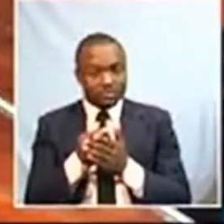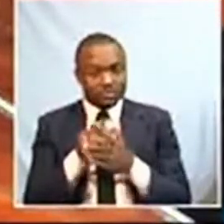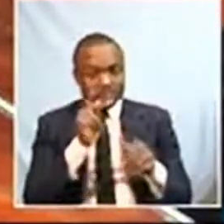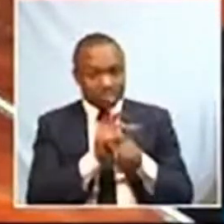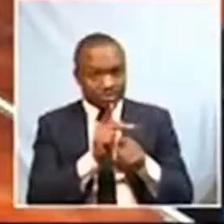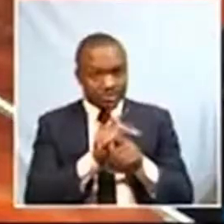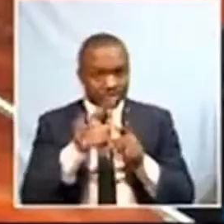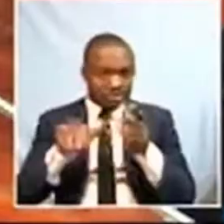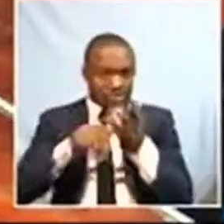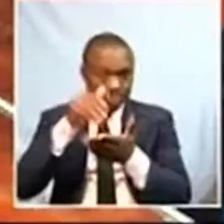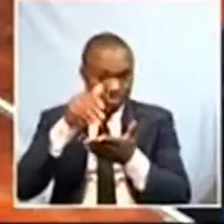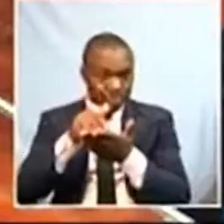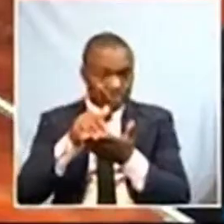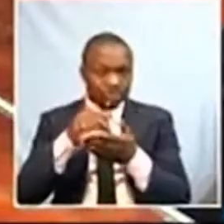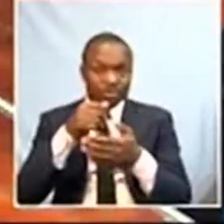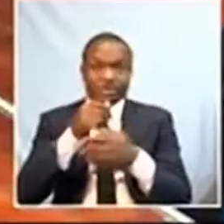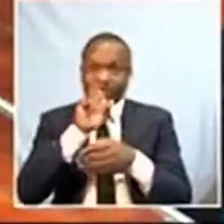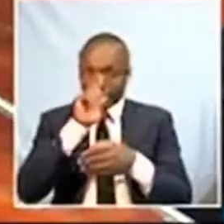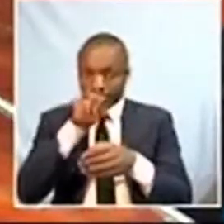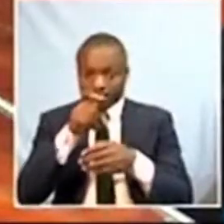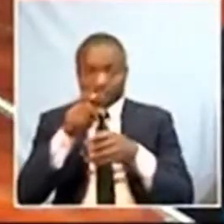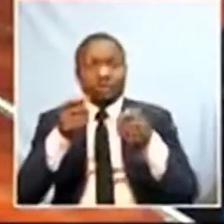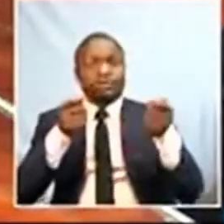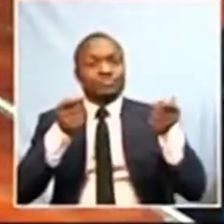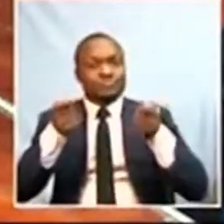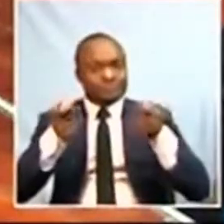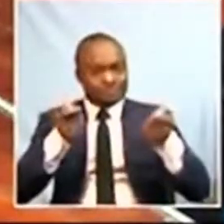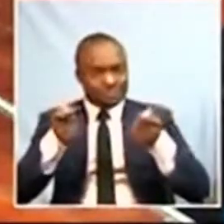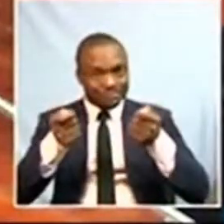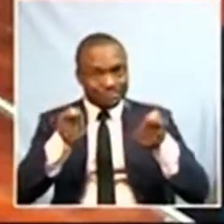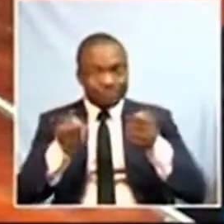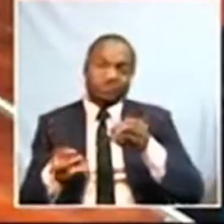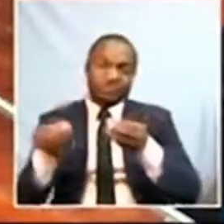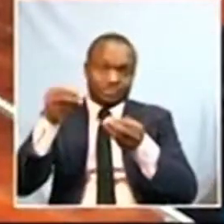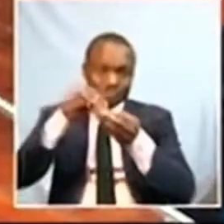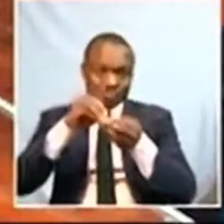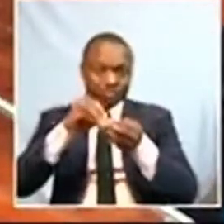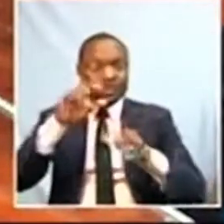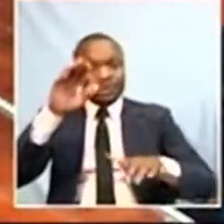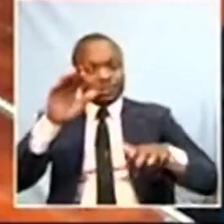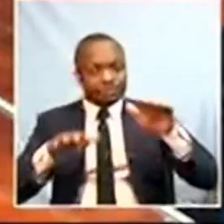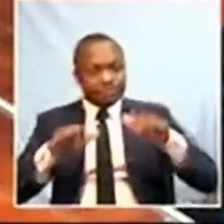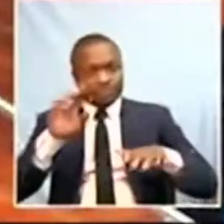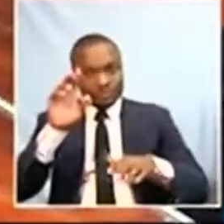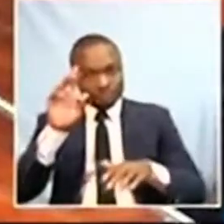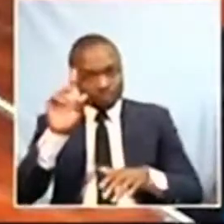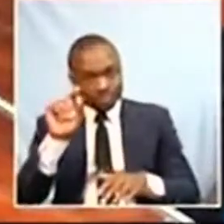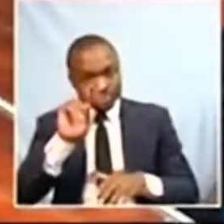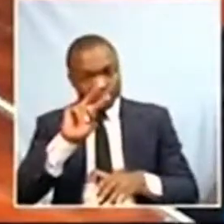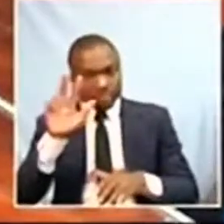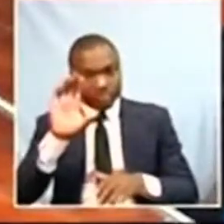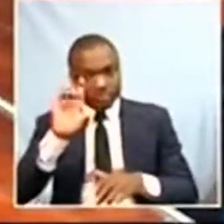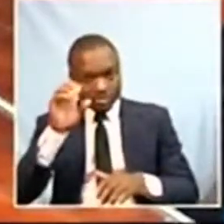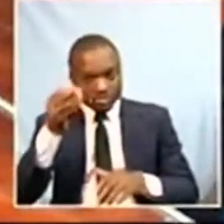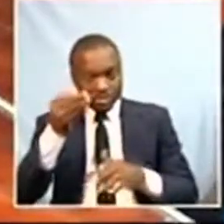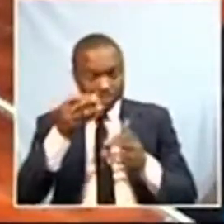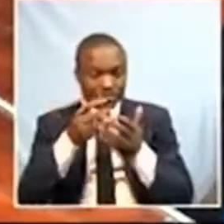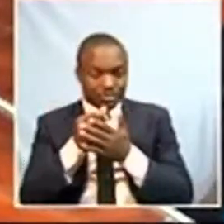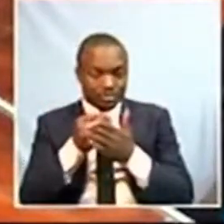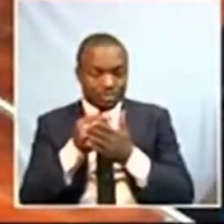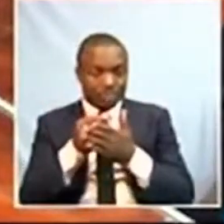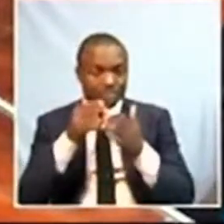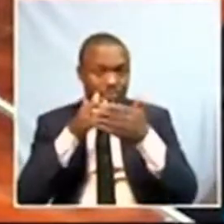withheld centrally for the insurance of motor vehicles. Additionally, the balance of the 2023 CDF funding